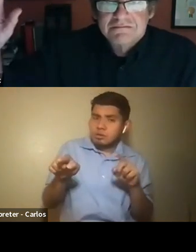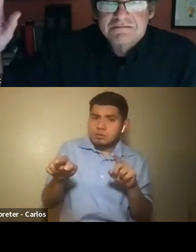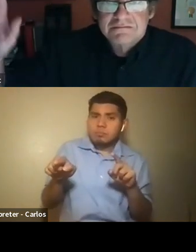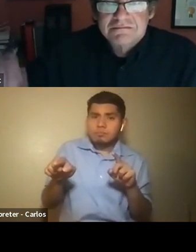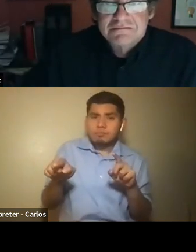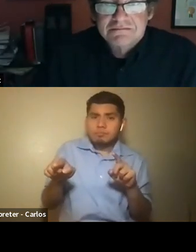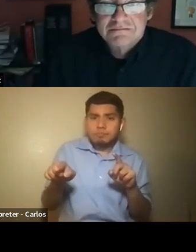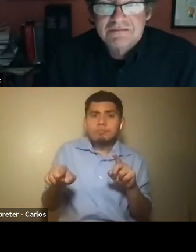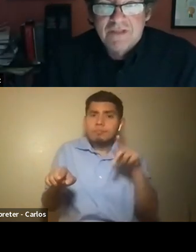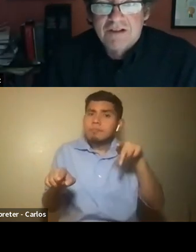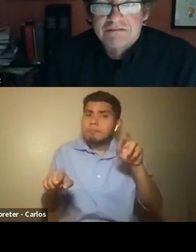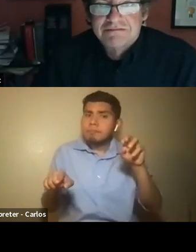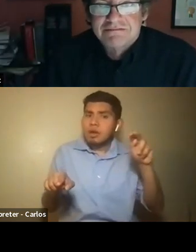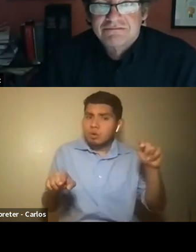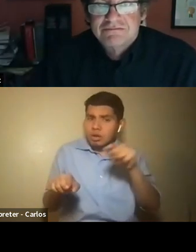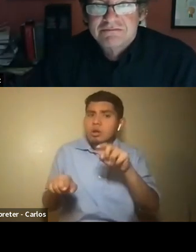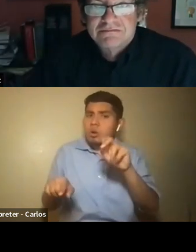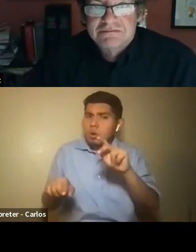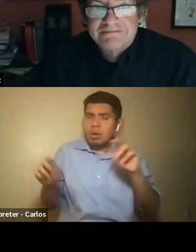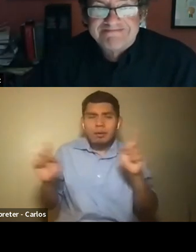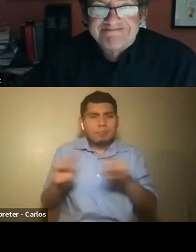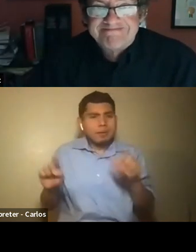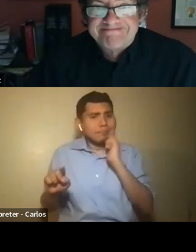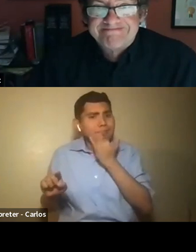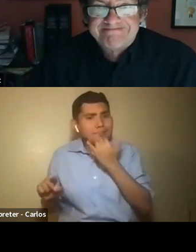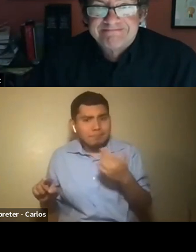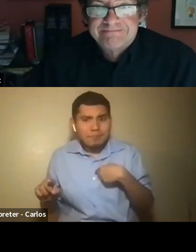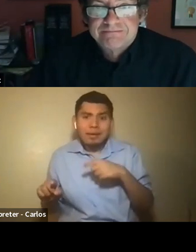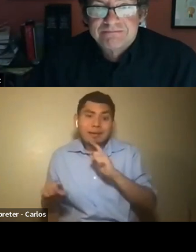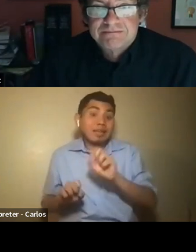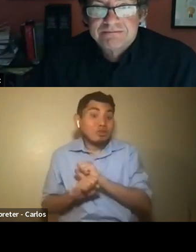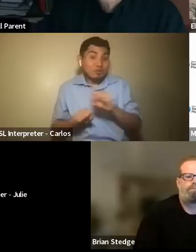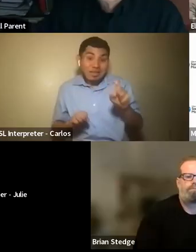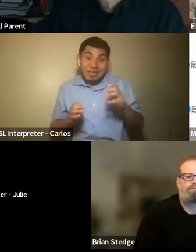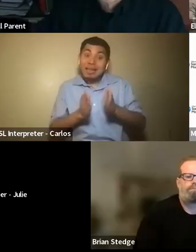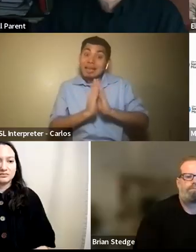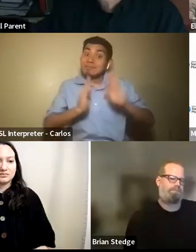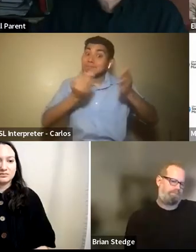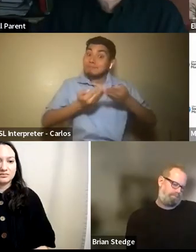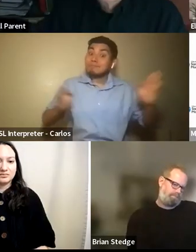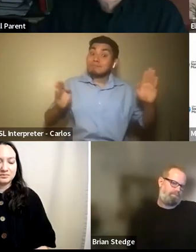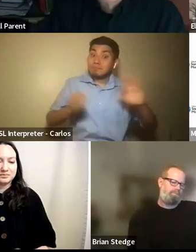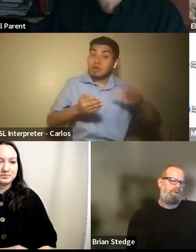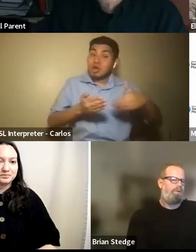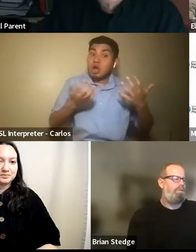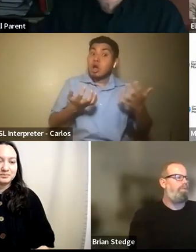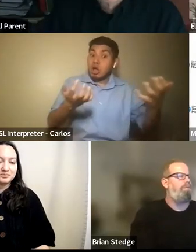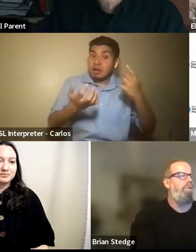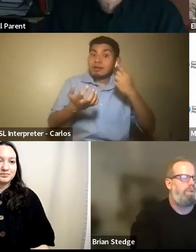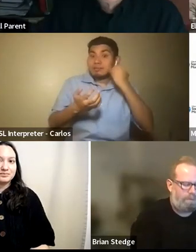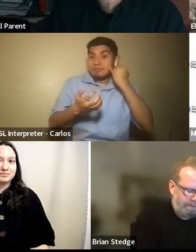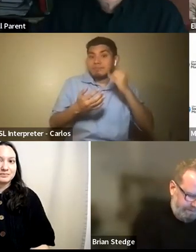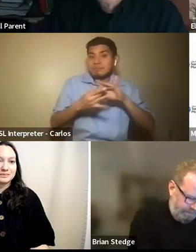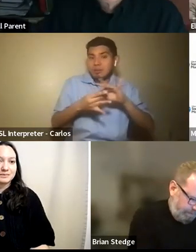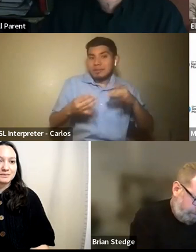Commissioner Perrin, I see you, but I made a mistake. I was supposed to first ask for public comment. I apologize. Let me first ask